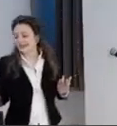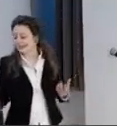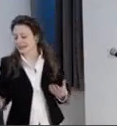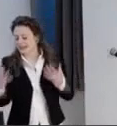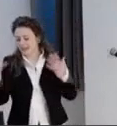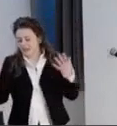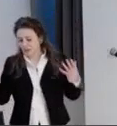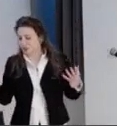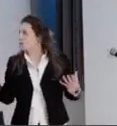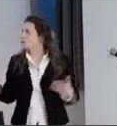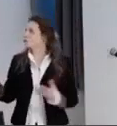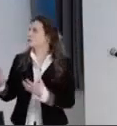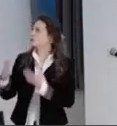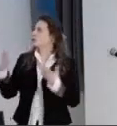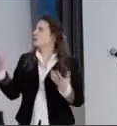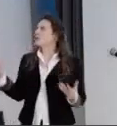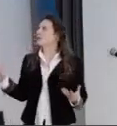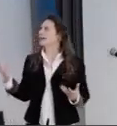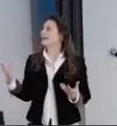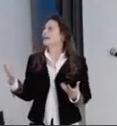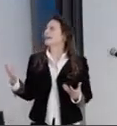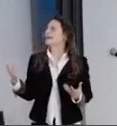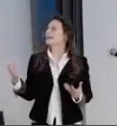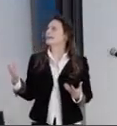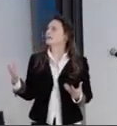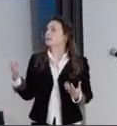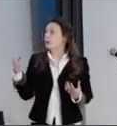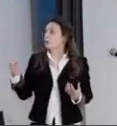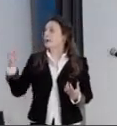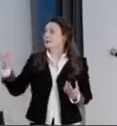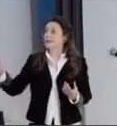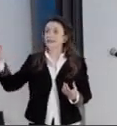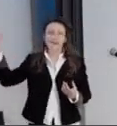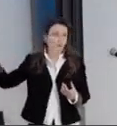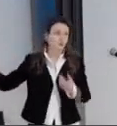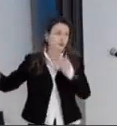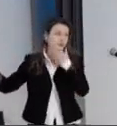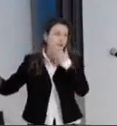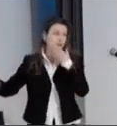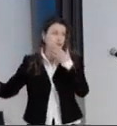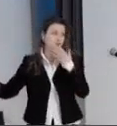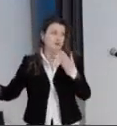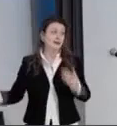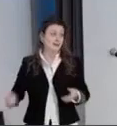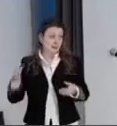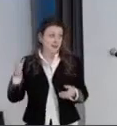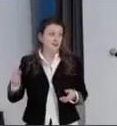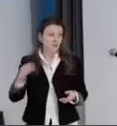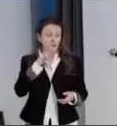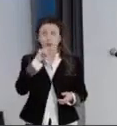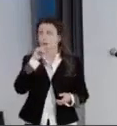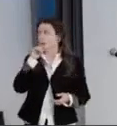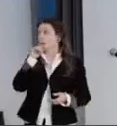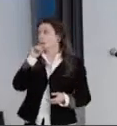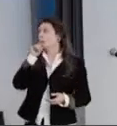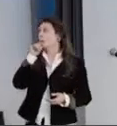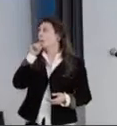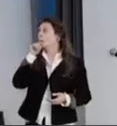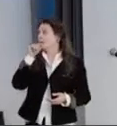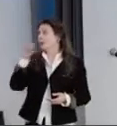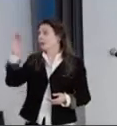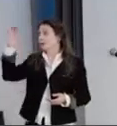And I think, again, this goes to show that to properly aesthetically appreciate this piece of design, it's essential that we